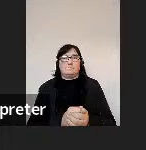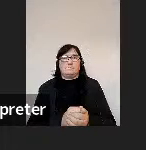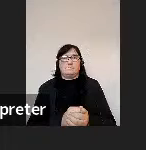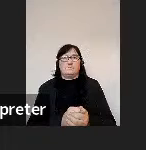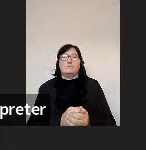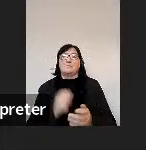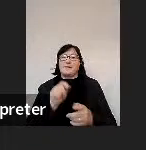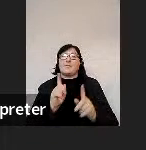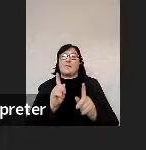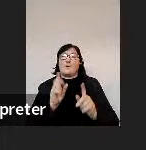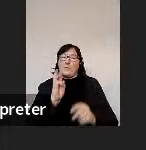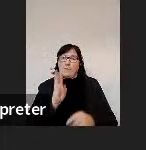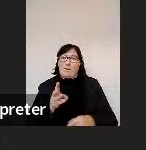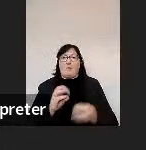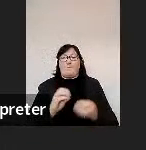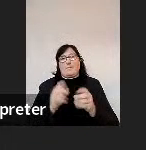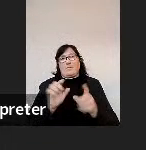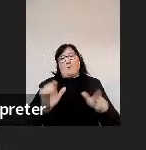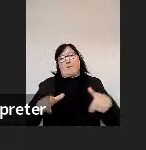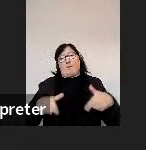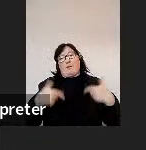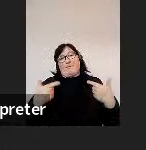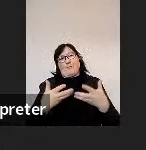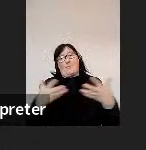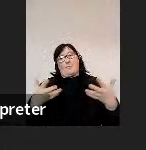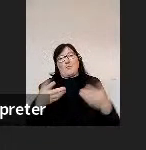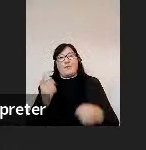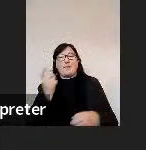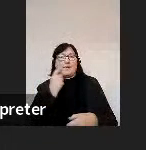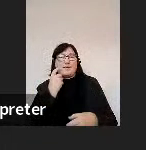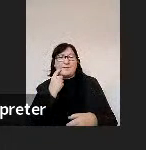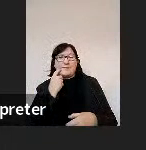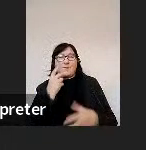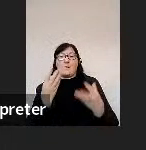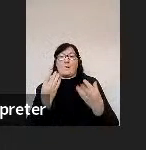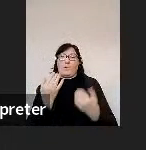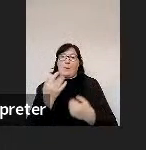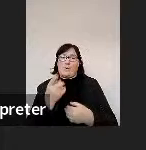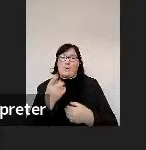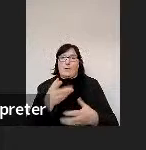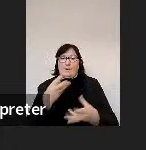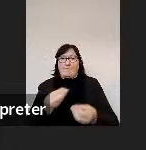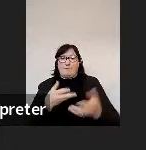easier in interacting with us. On that note,